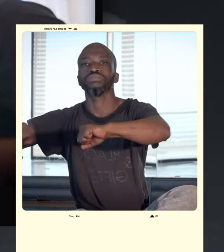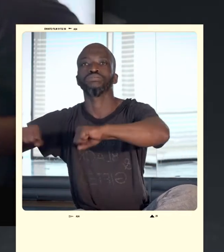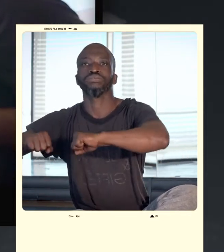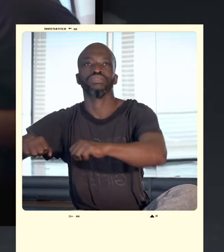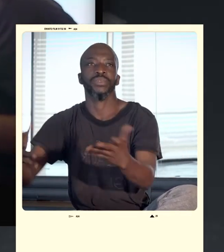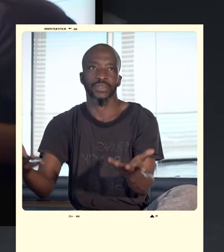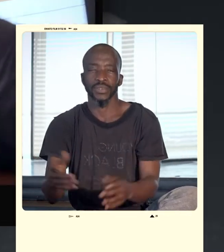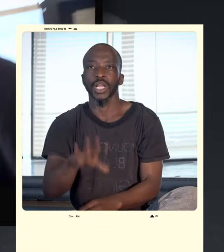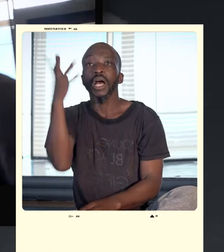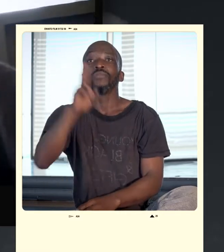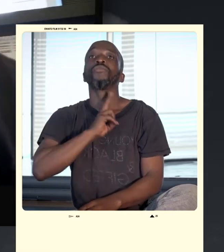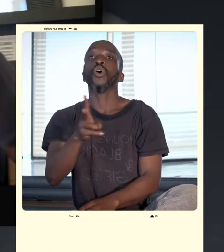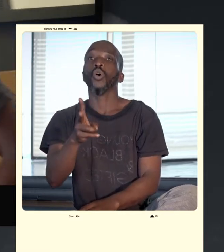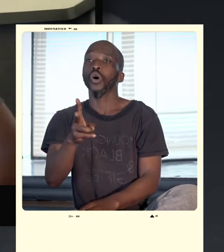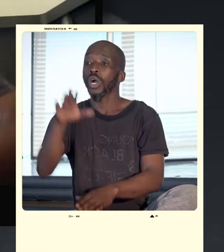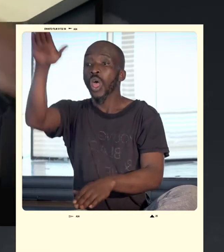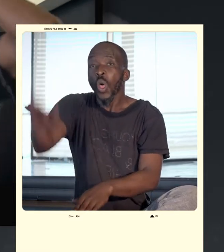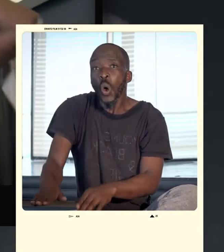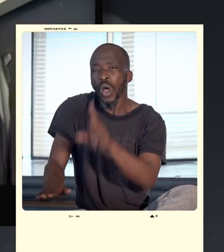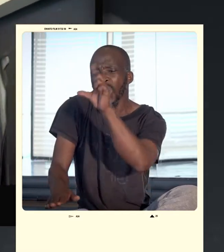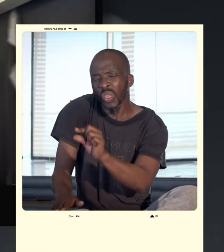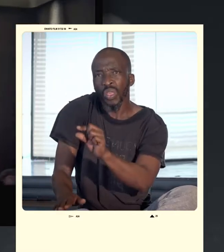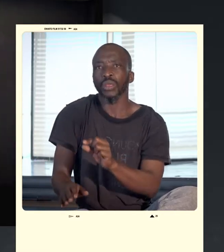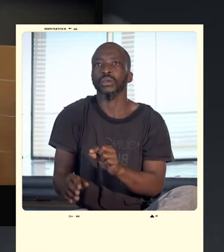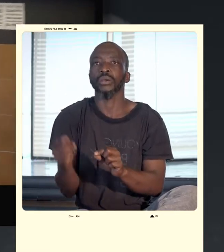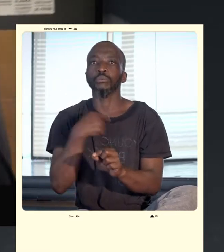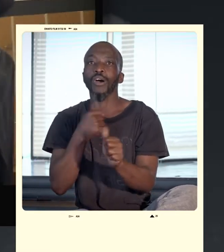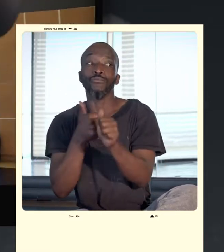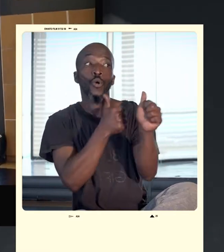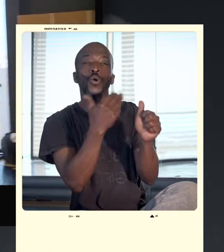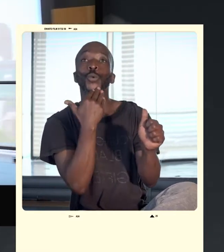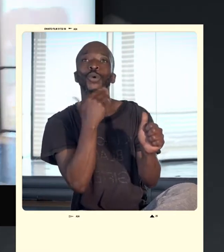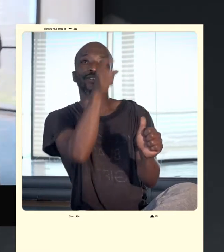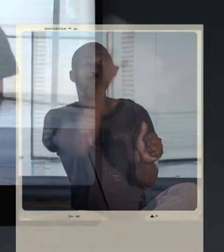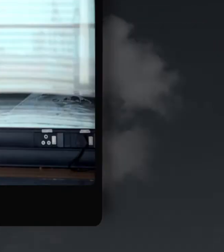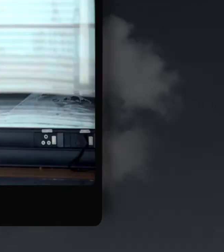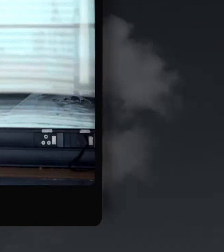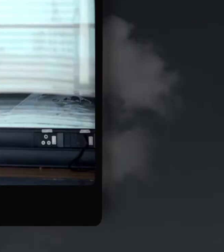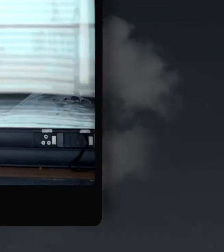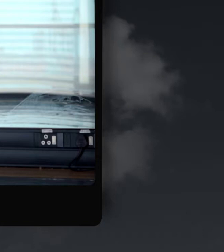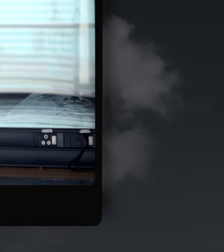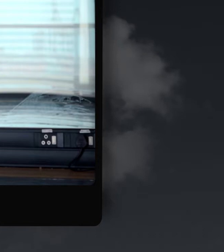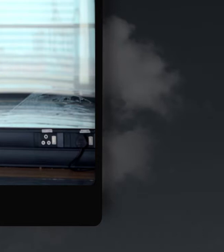But when I'm dancing and the music or the singer's voice is low, I follow my dance partner.